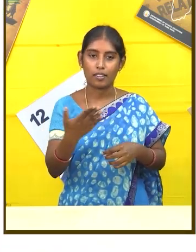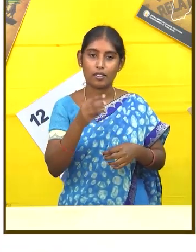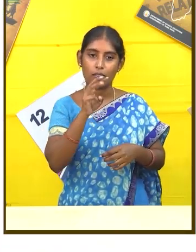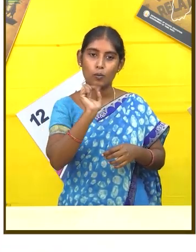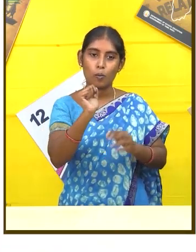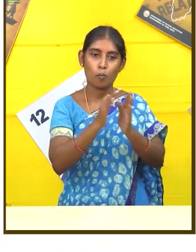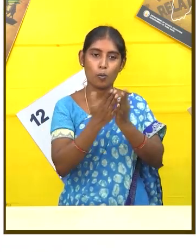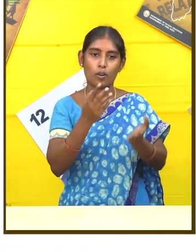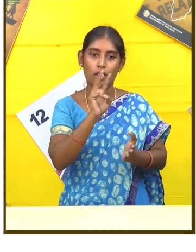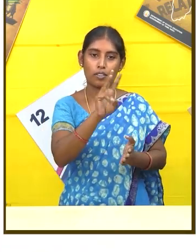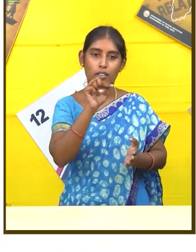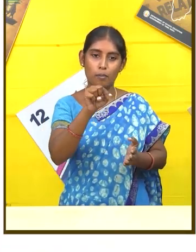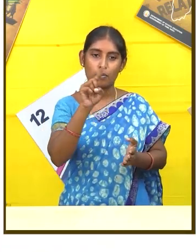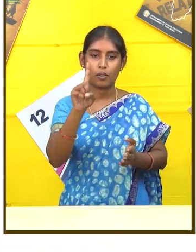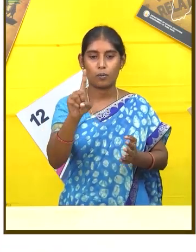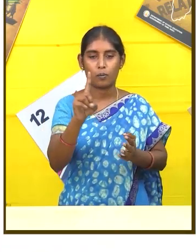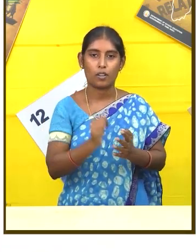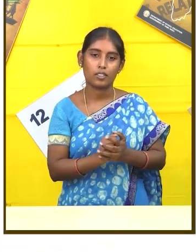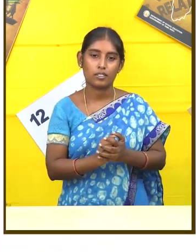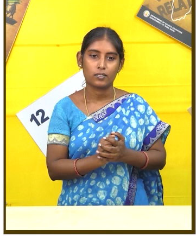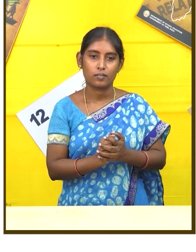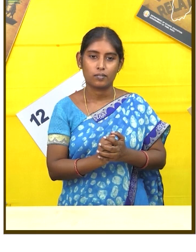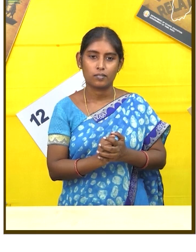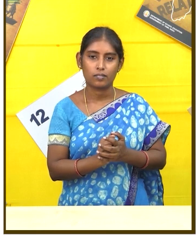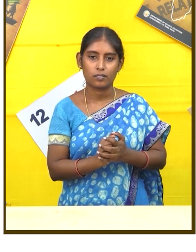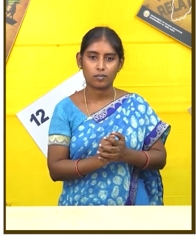exercise 3.1, question number 1, the subdivision 1.